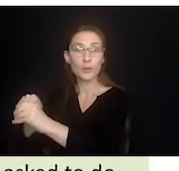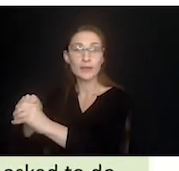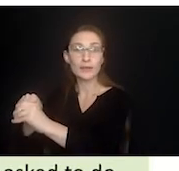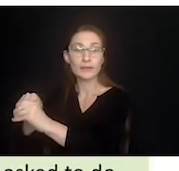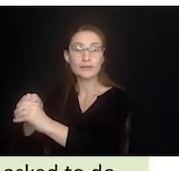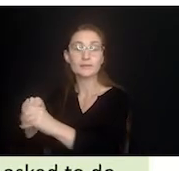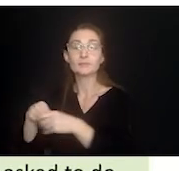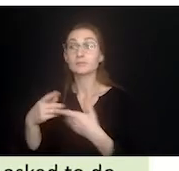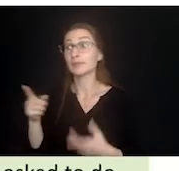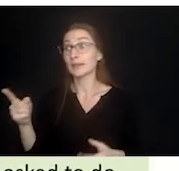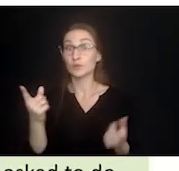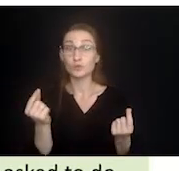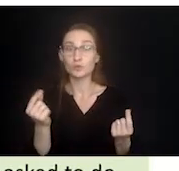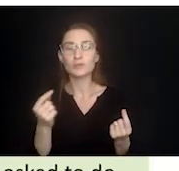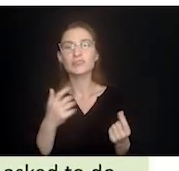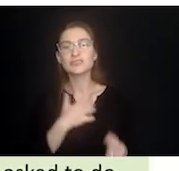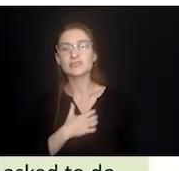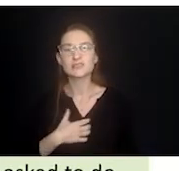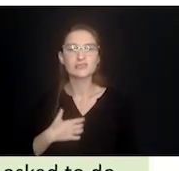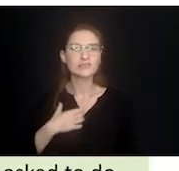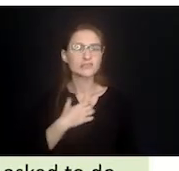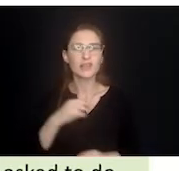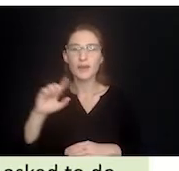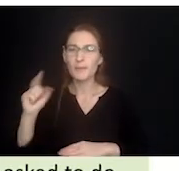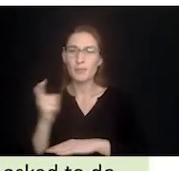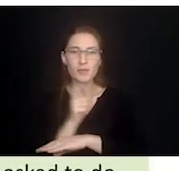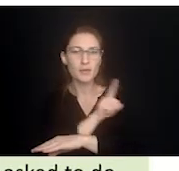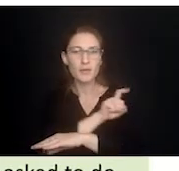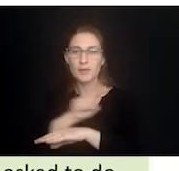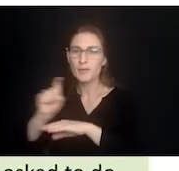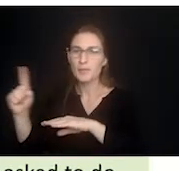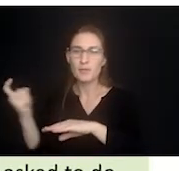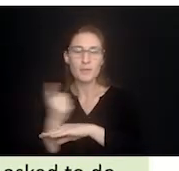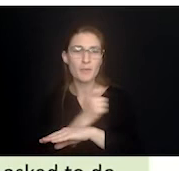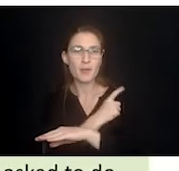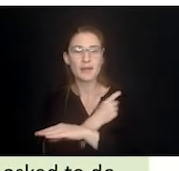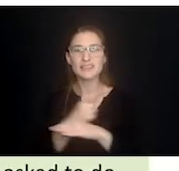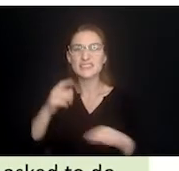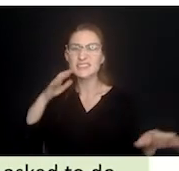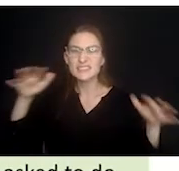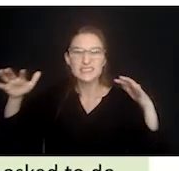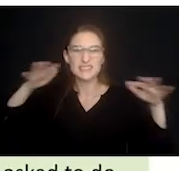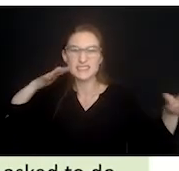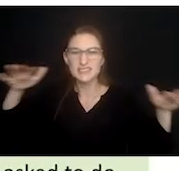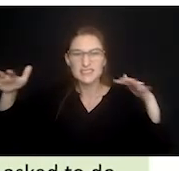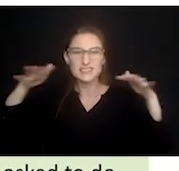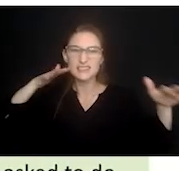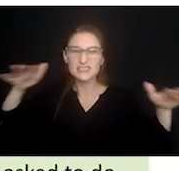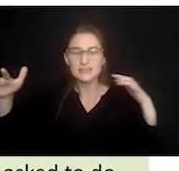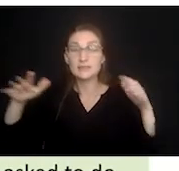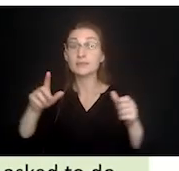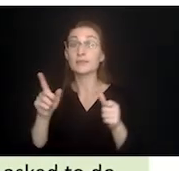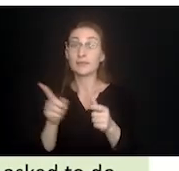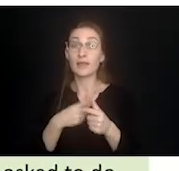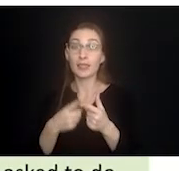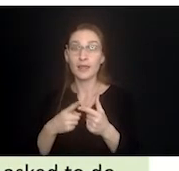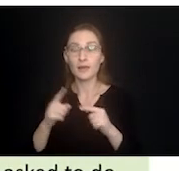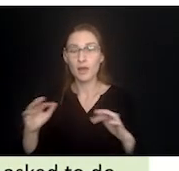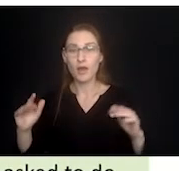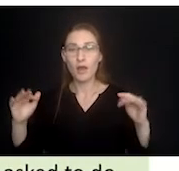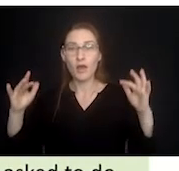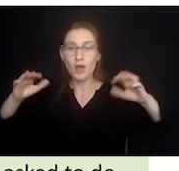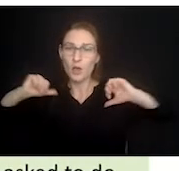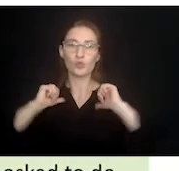away, he would moan at first, kind of like that warning, pace back and forth, make some loud shrieking sounds, and then we